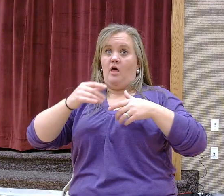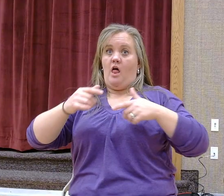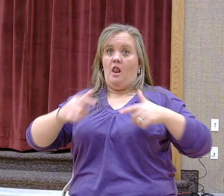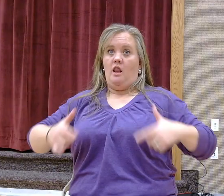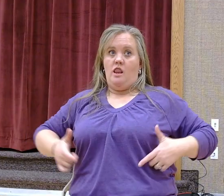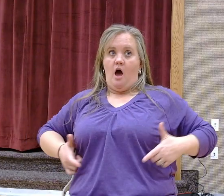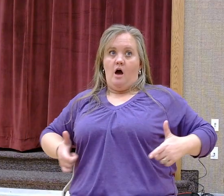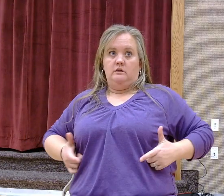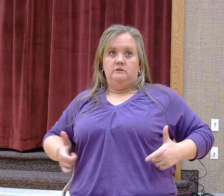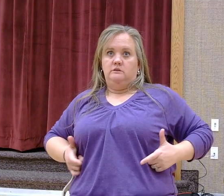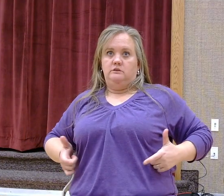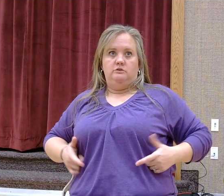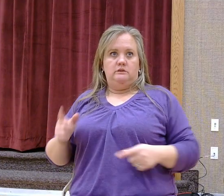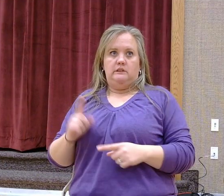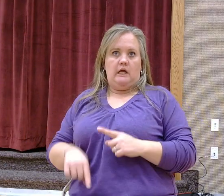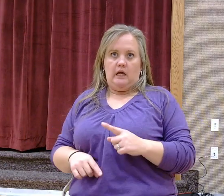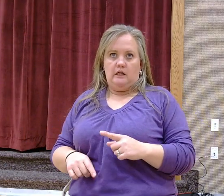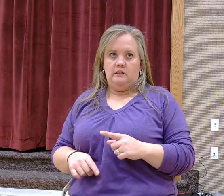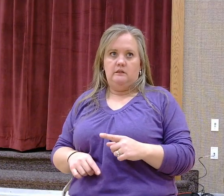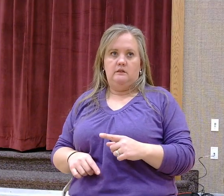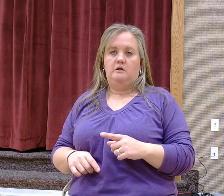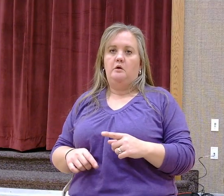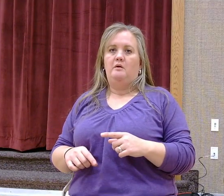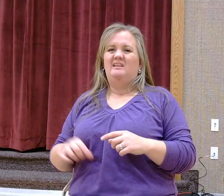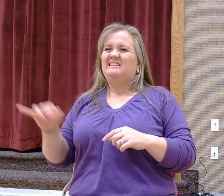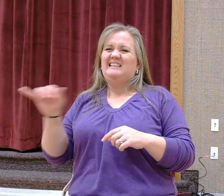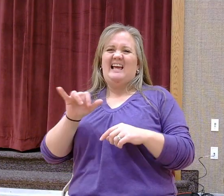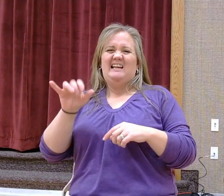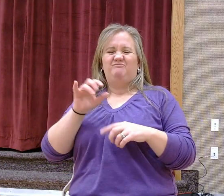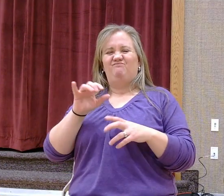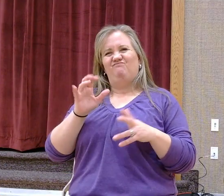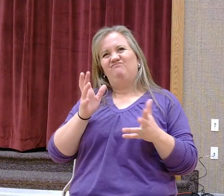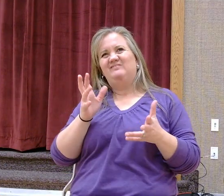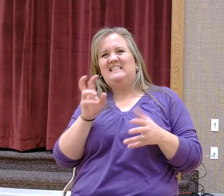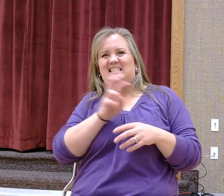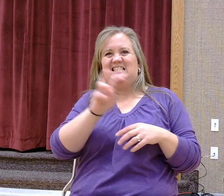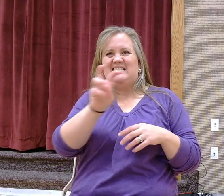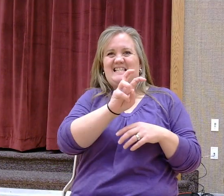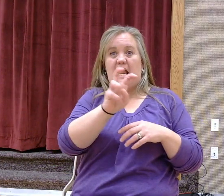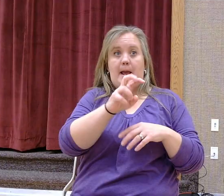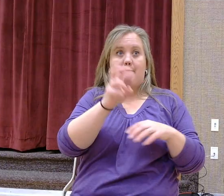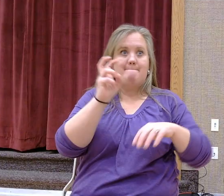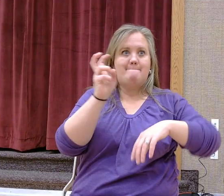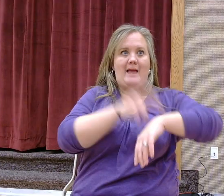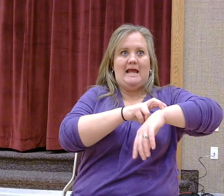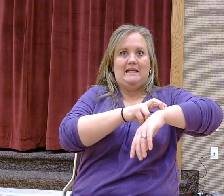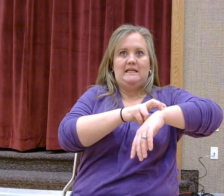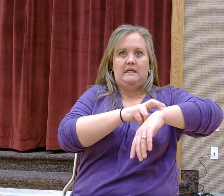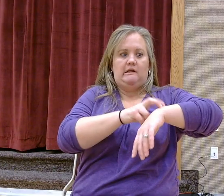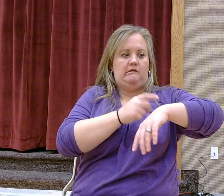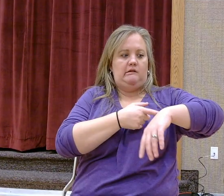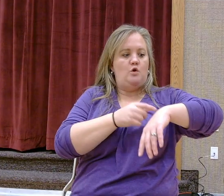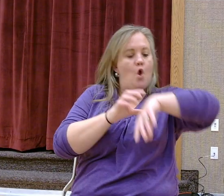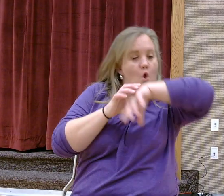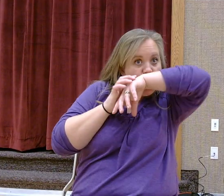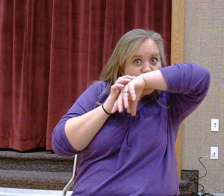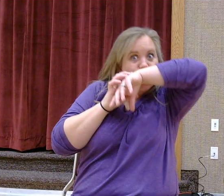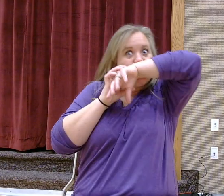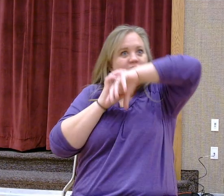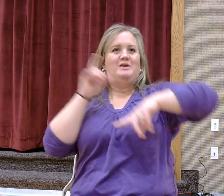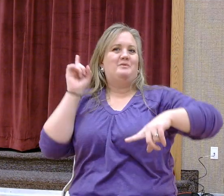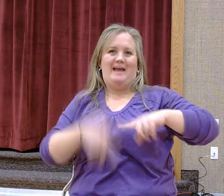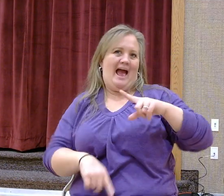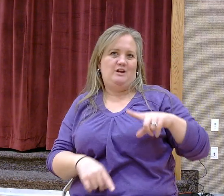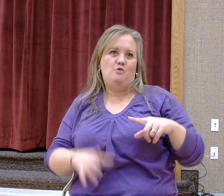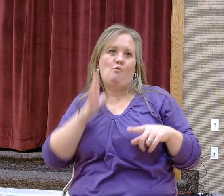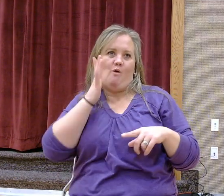about this more further. That's almost like a snake bite. It's almost like that, oh, I'm going to suck the venom out. No, you're not. You're just going to kill yourself. So you're not going to